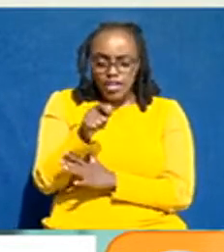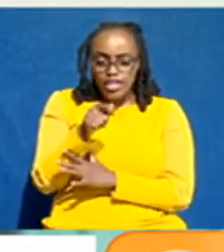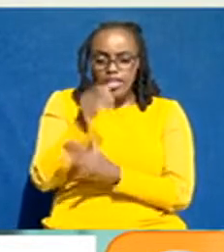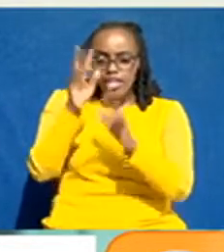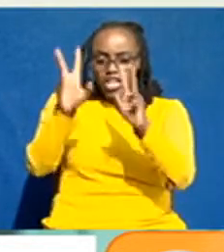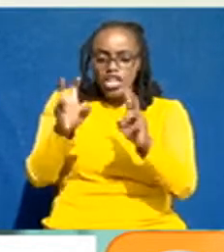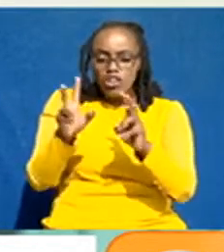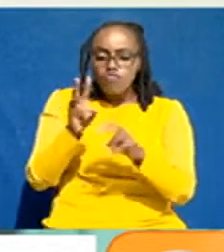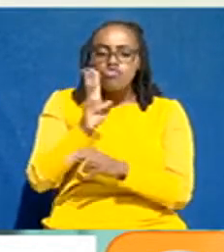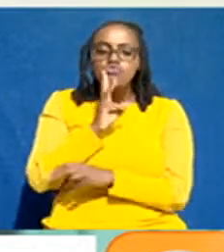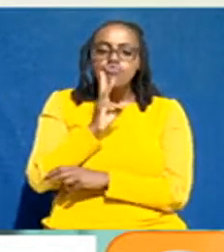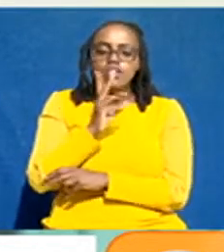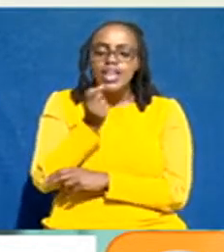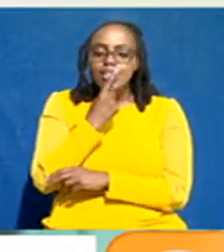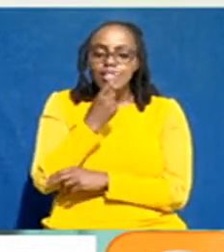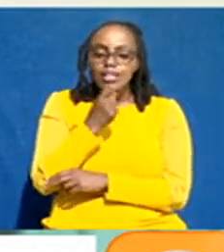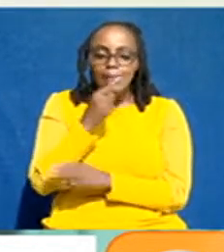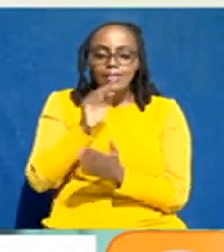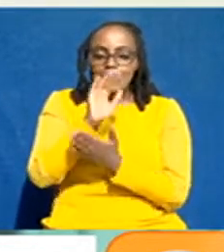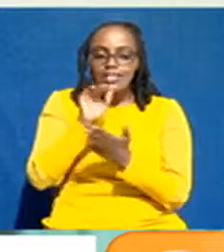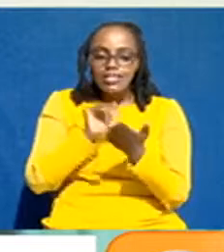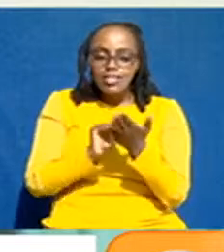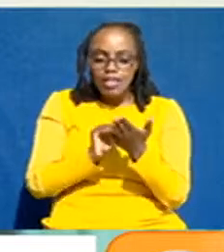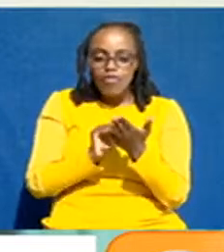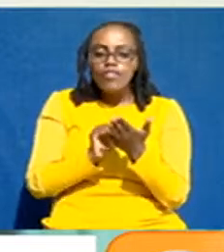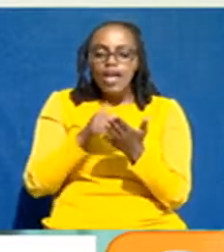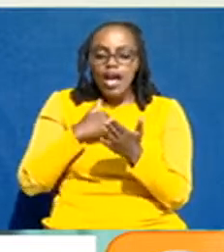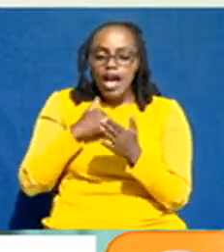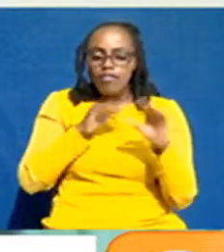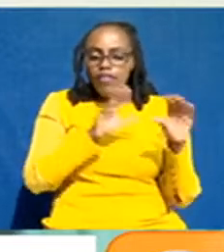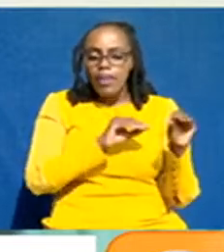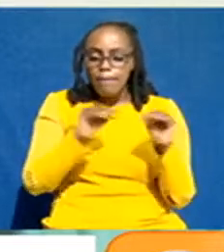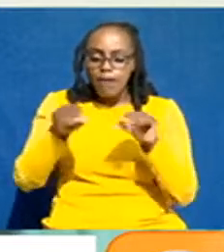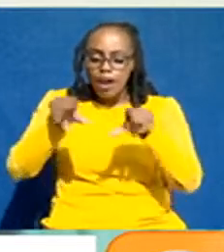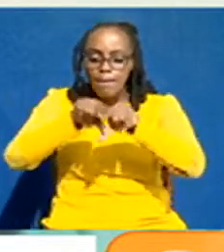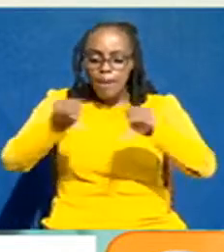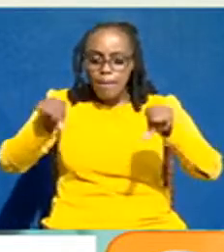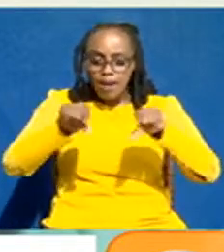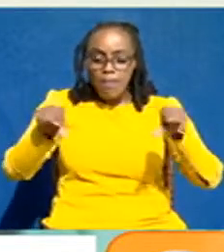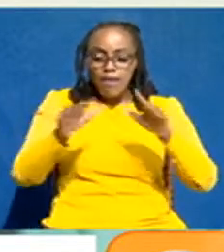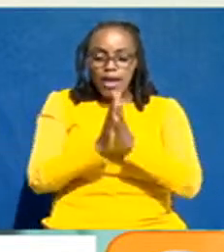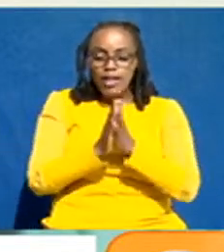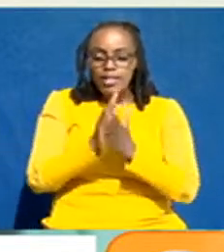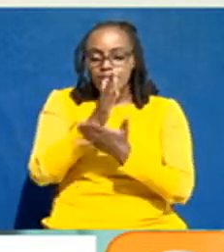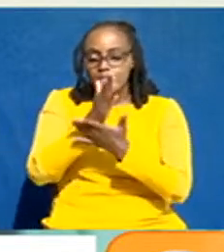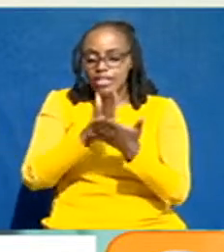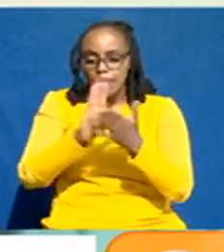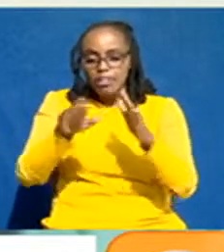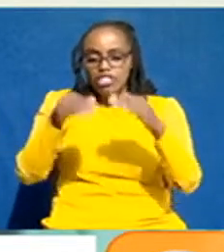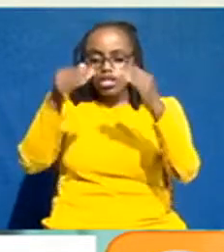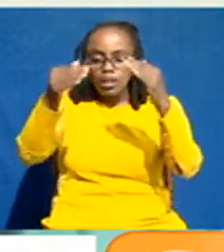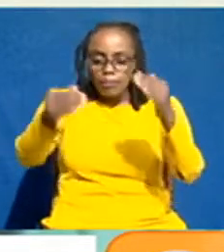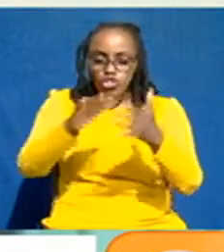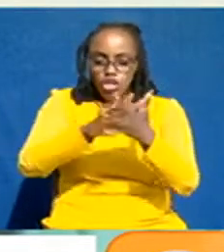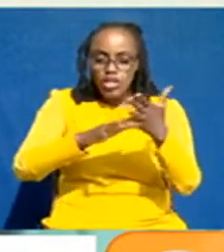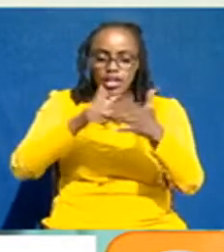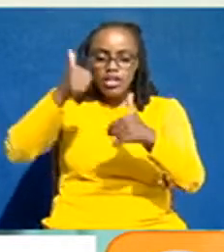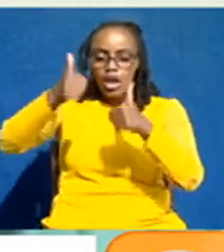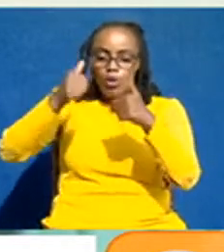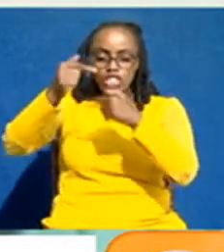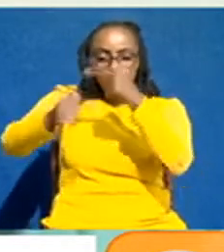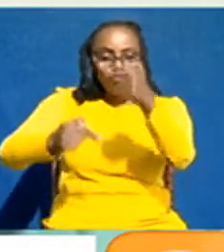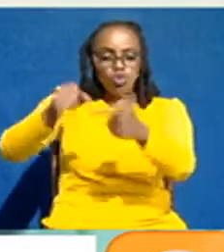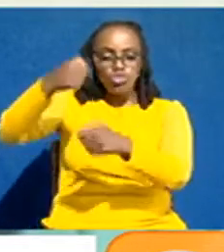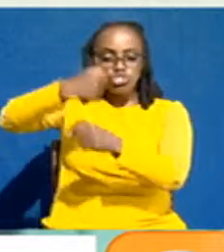as the water treatment plant, the whole of the transmission pipeline, and some of the distribution networks that are already ongoing.